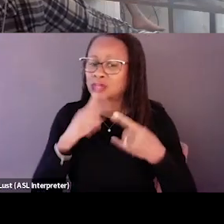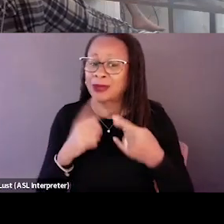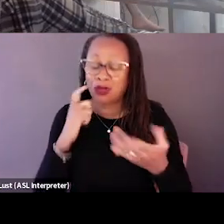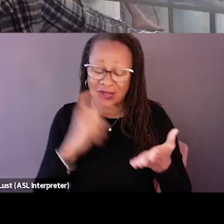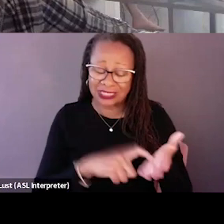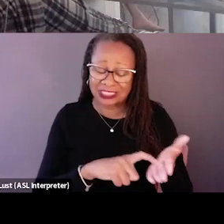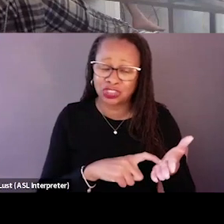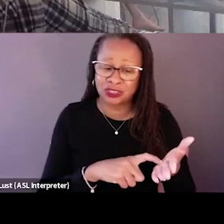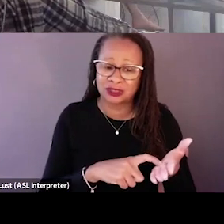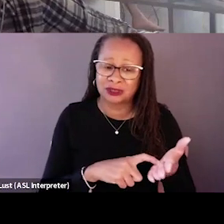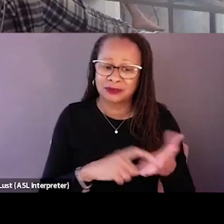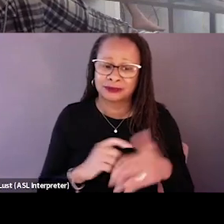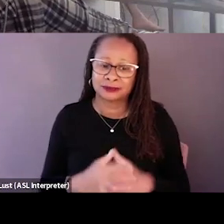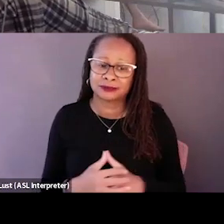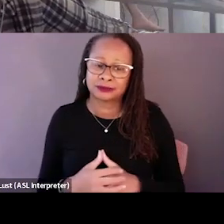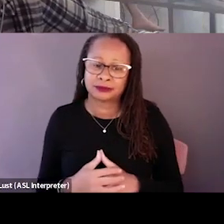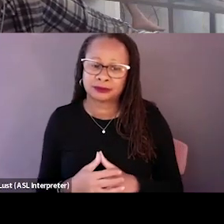recognition,